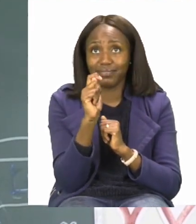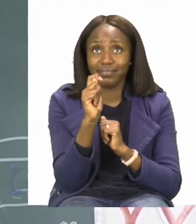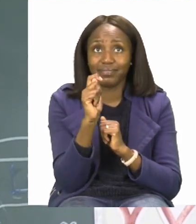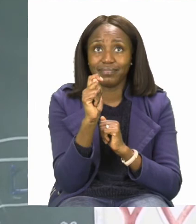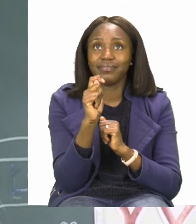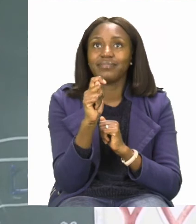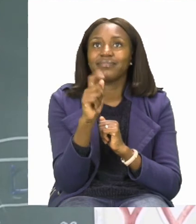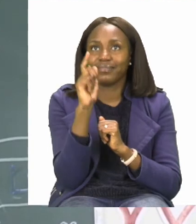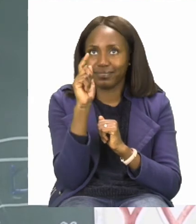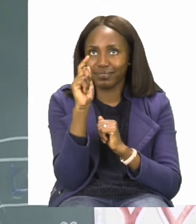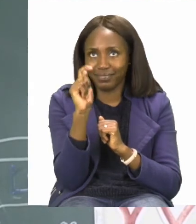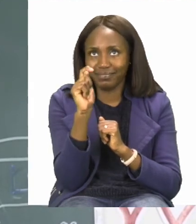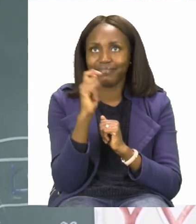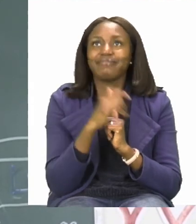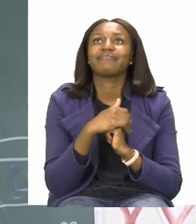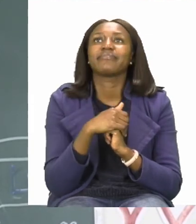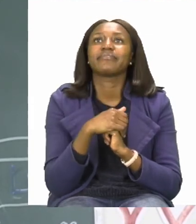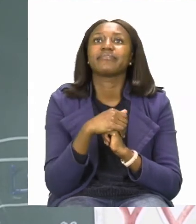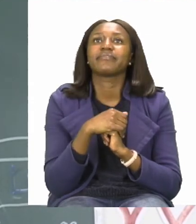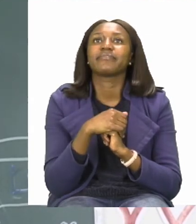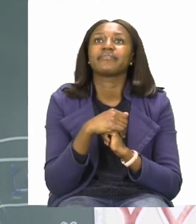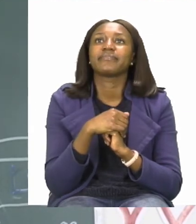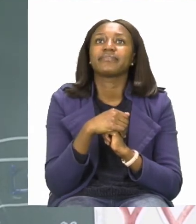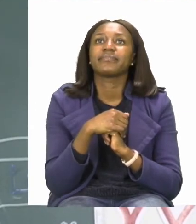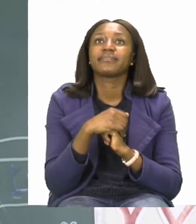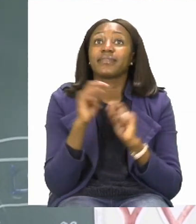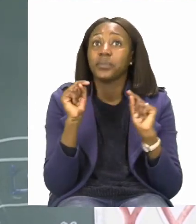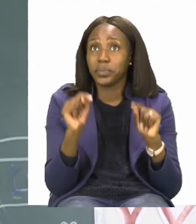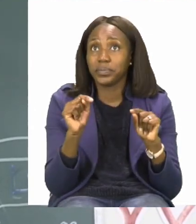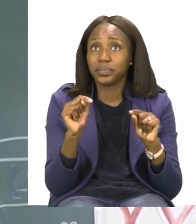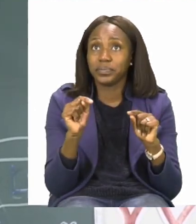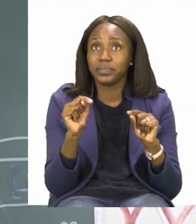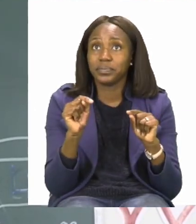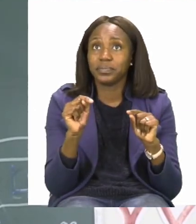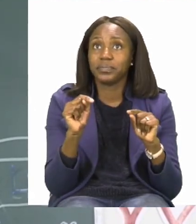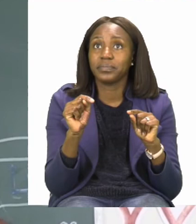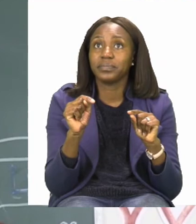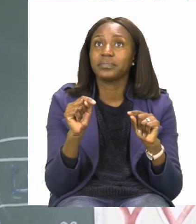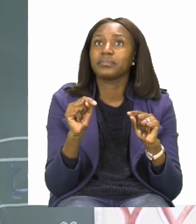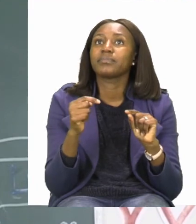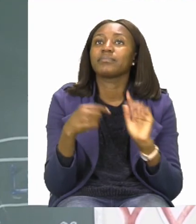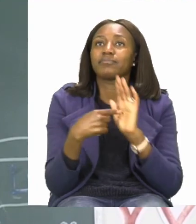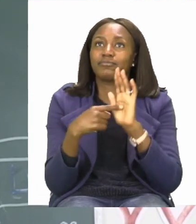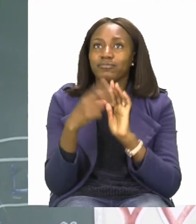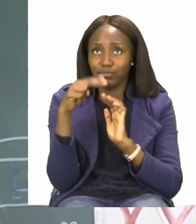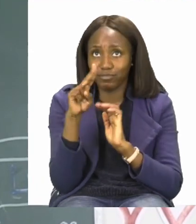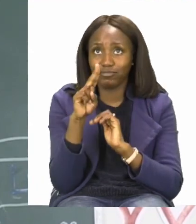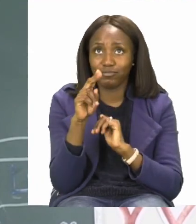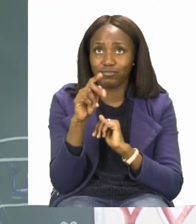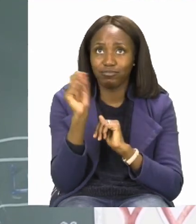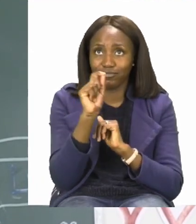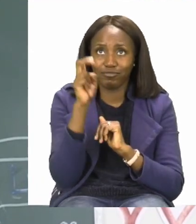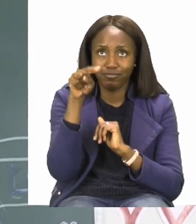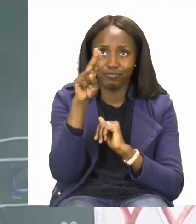tens, and so is this one. Now I need to label my units. So I know that the